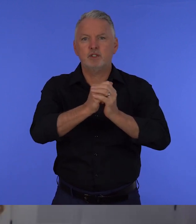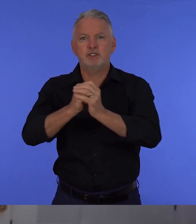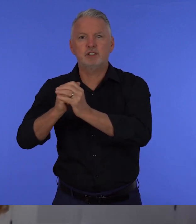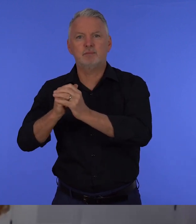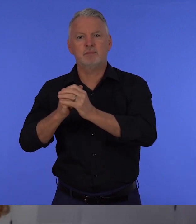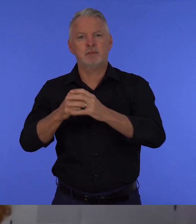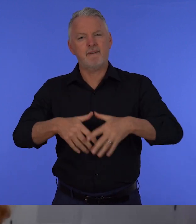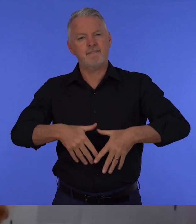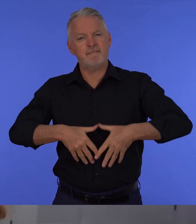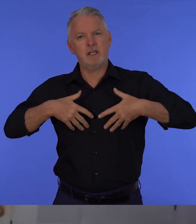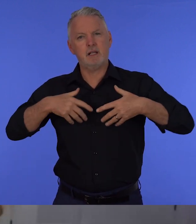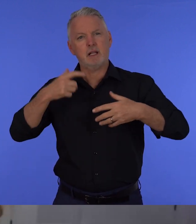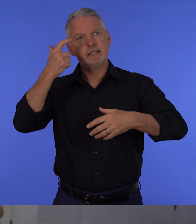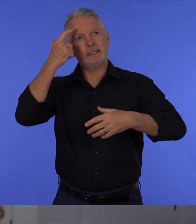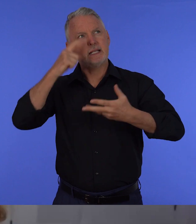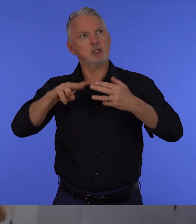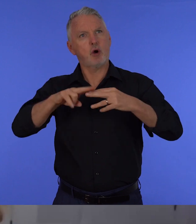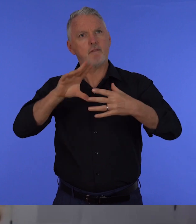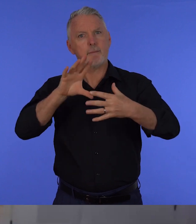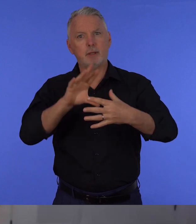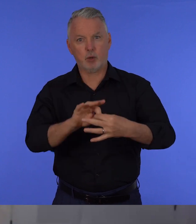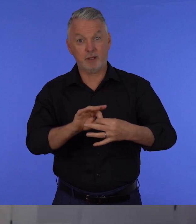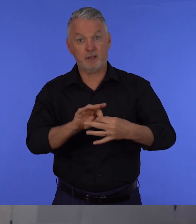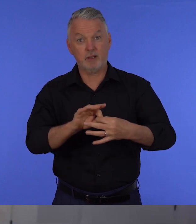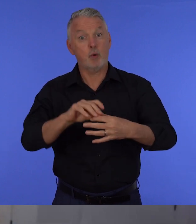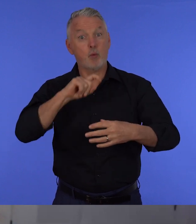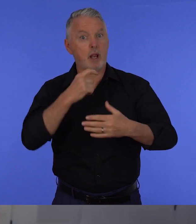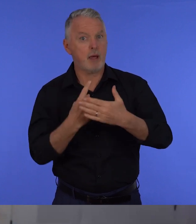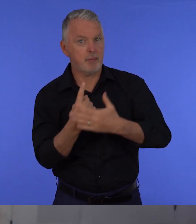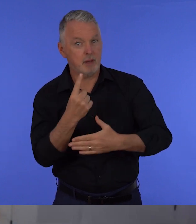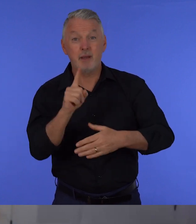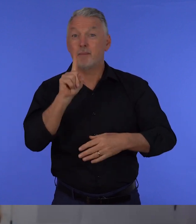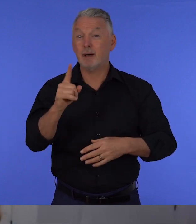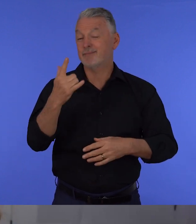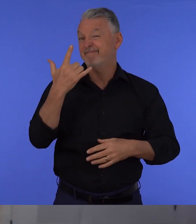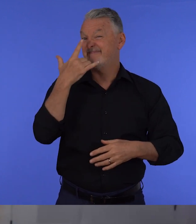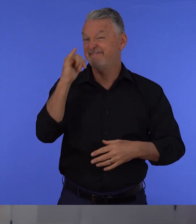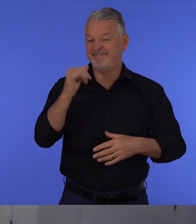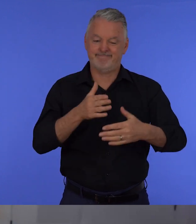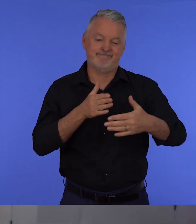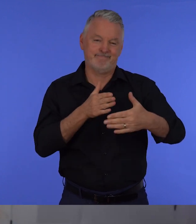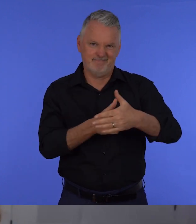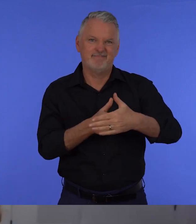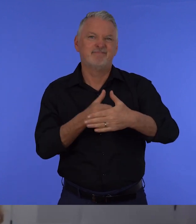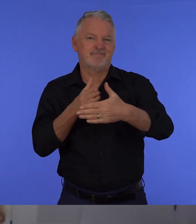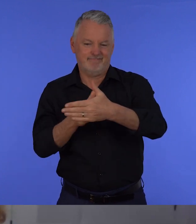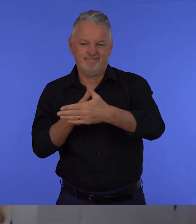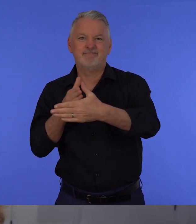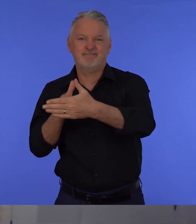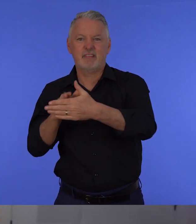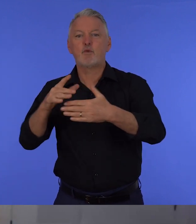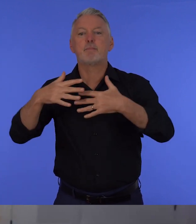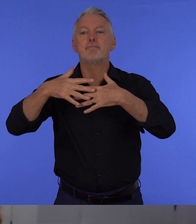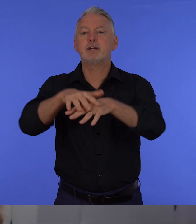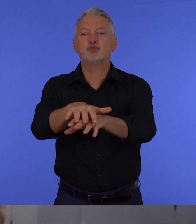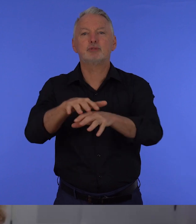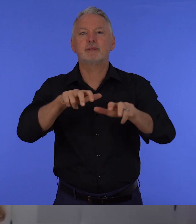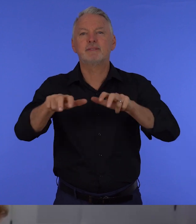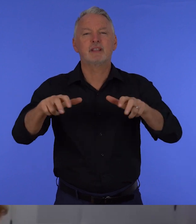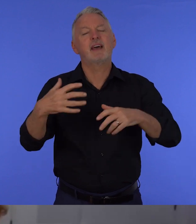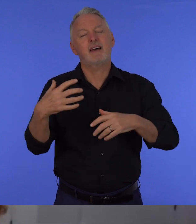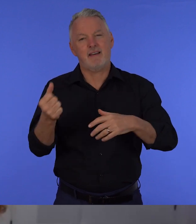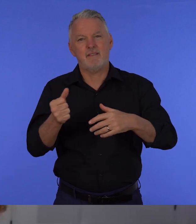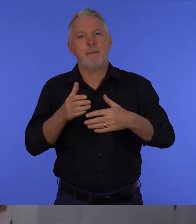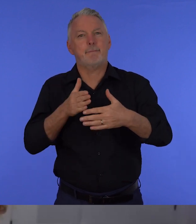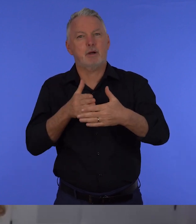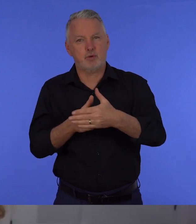new skills, make friendships and experience a sense of belonging. Unfortunately, there still are numerous barriers